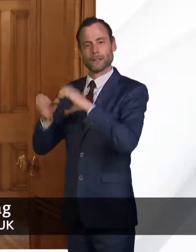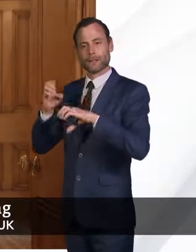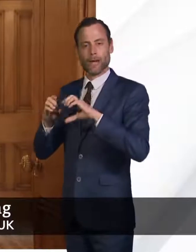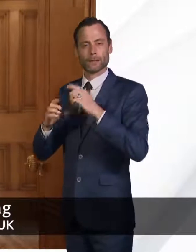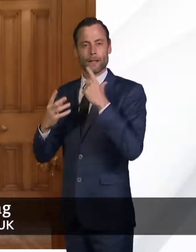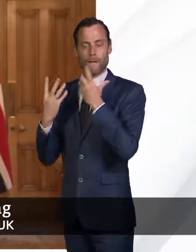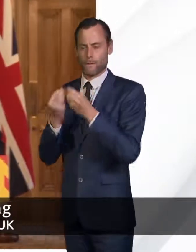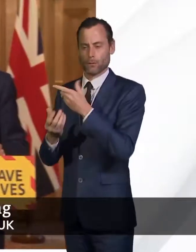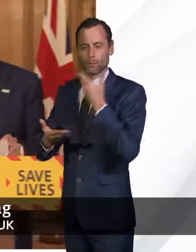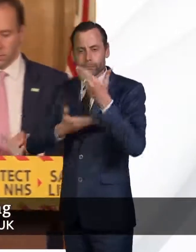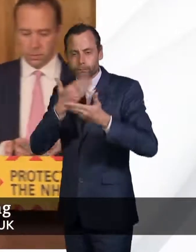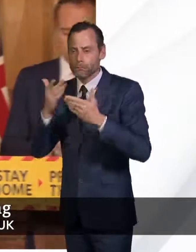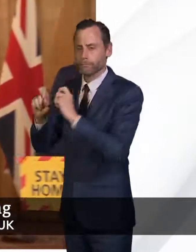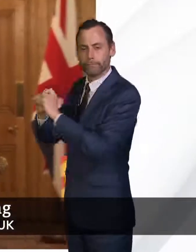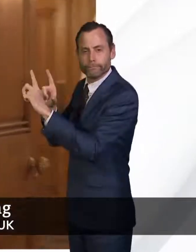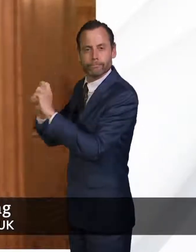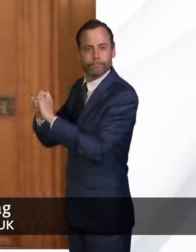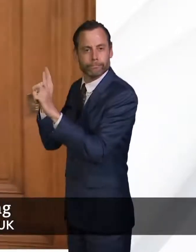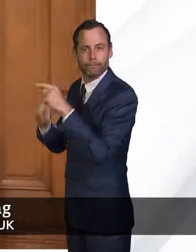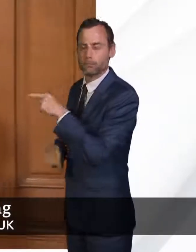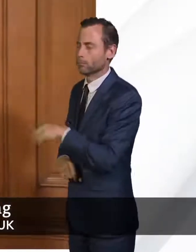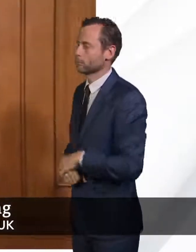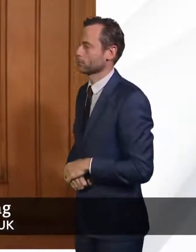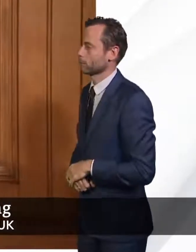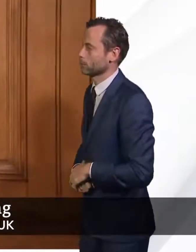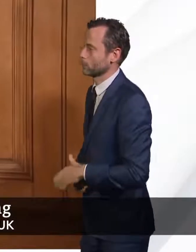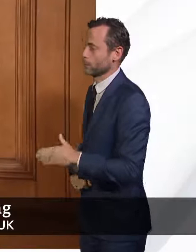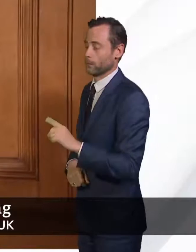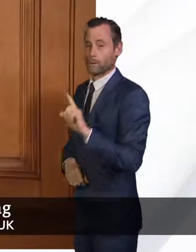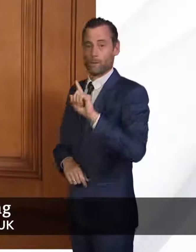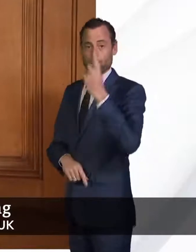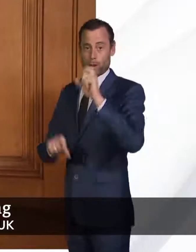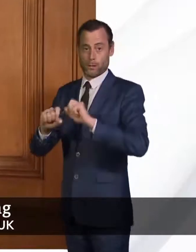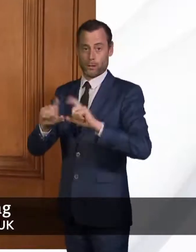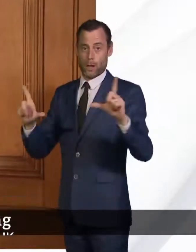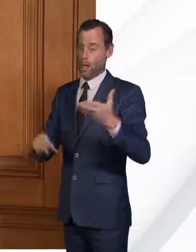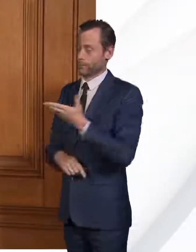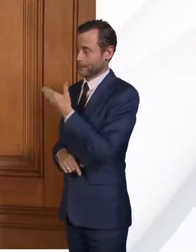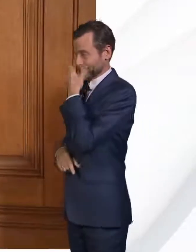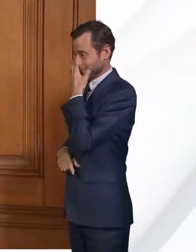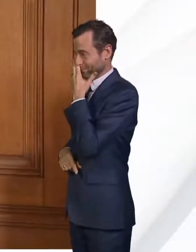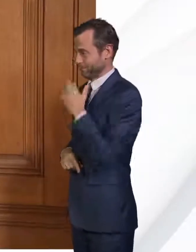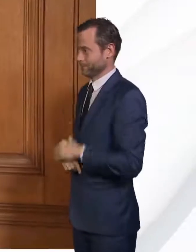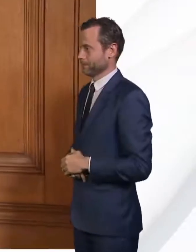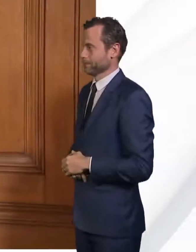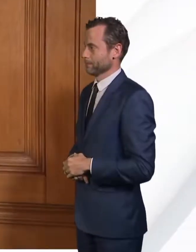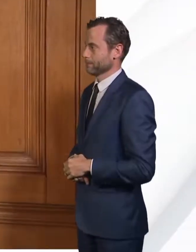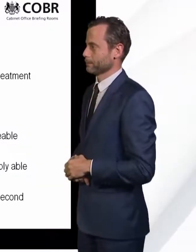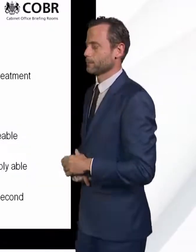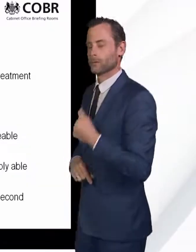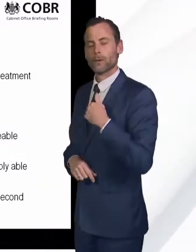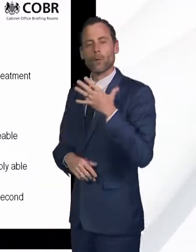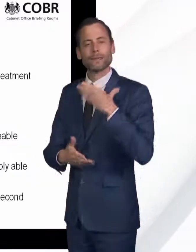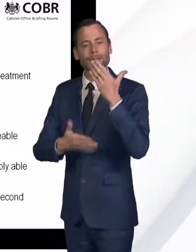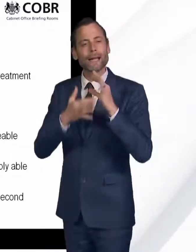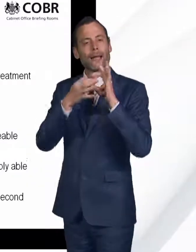charts. Angela. Thank you very much. If I could have the first slide, please. I wanted to go into a bit more detail about the 5